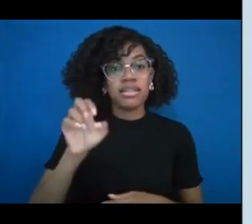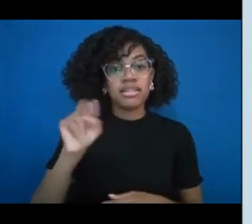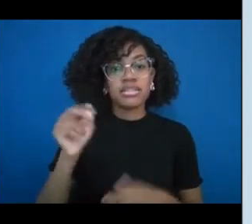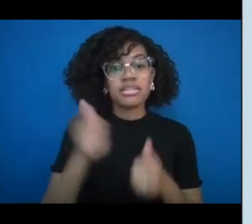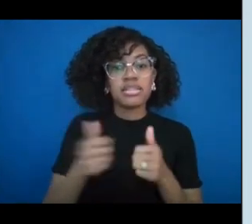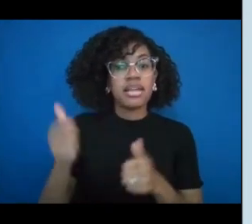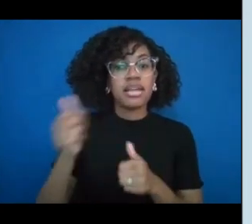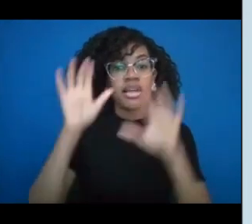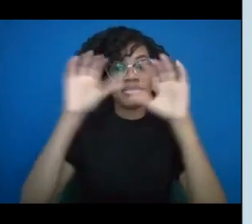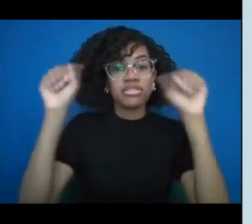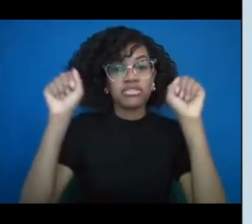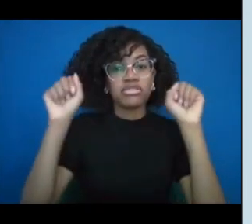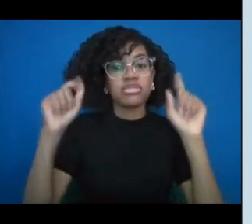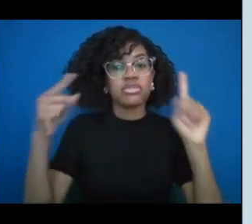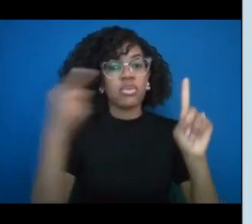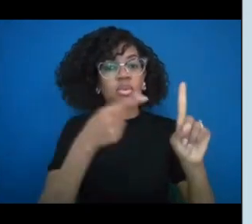40